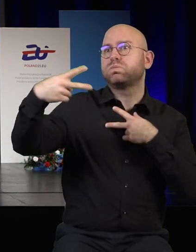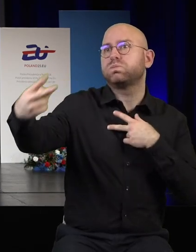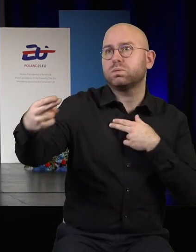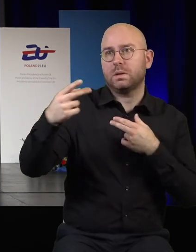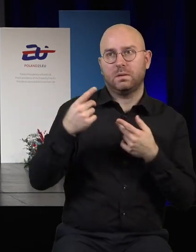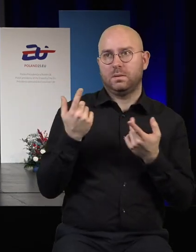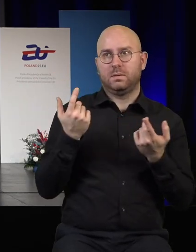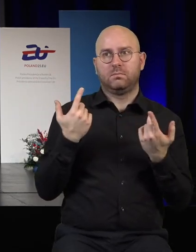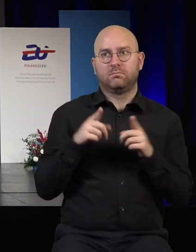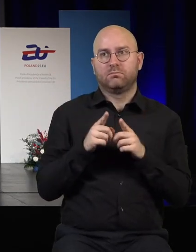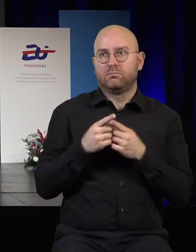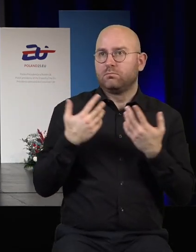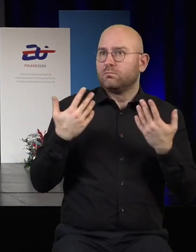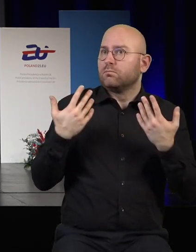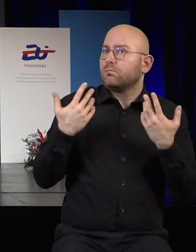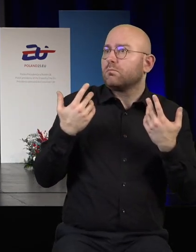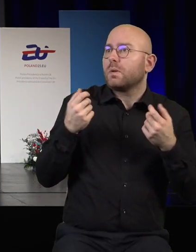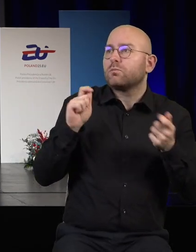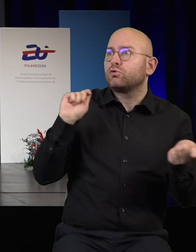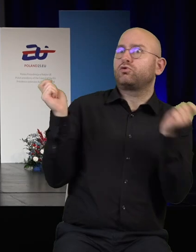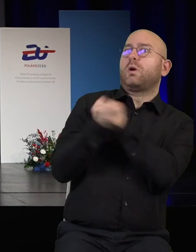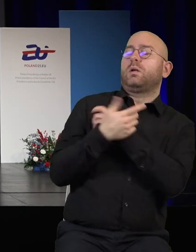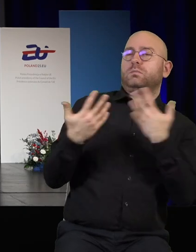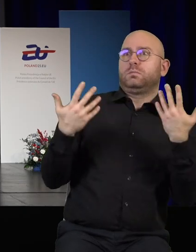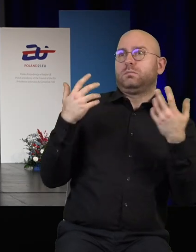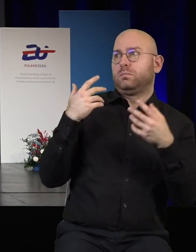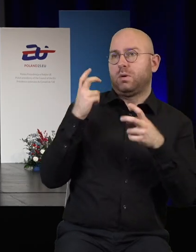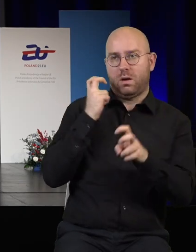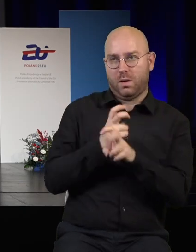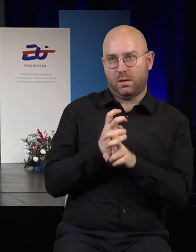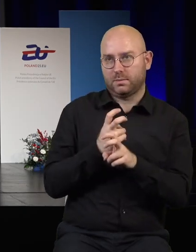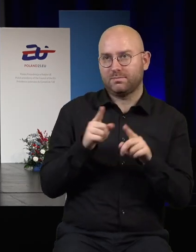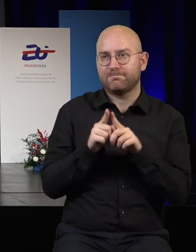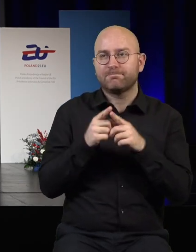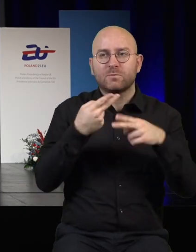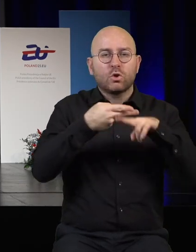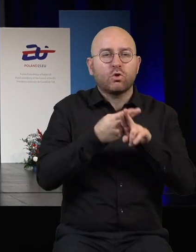and especially combat military equipment, to make the shift to